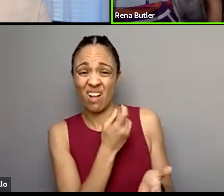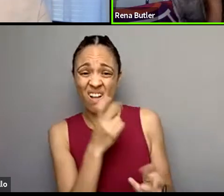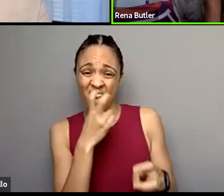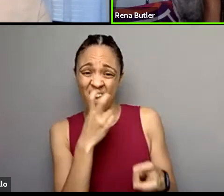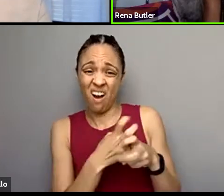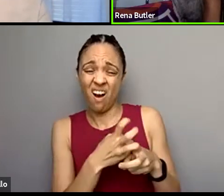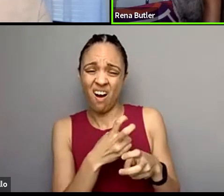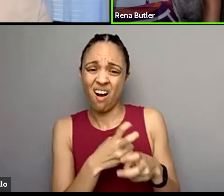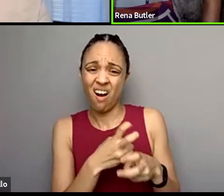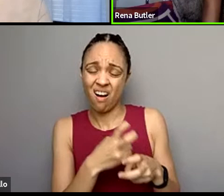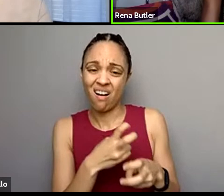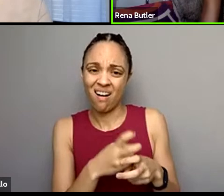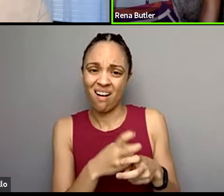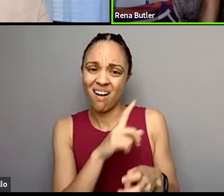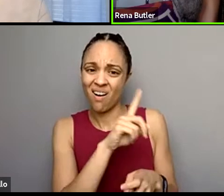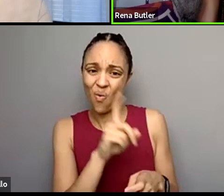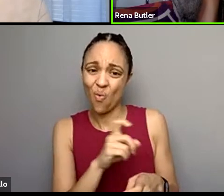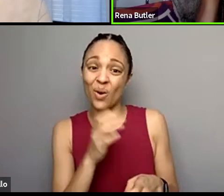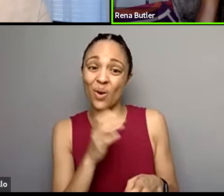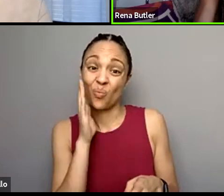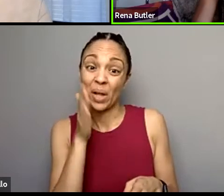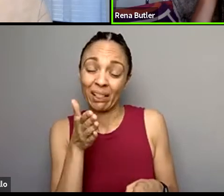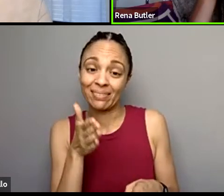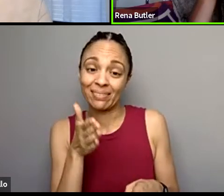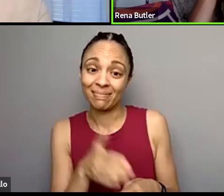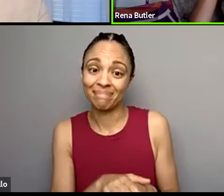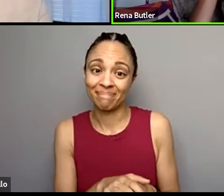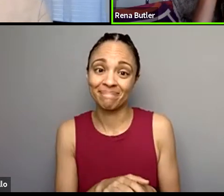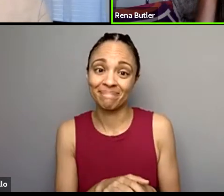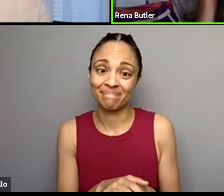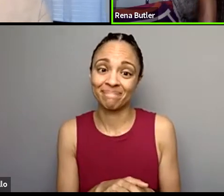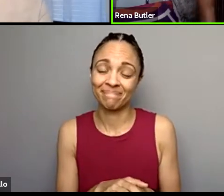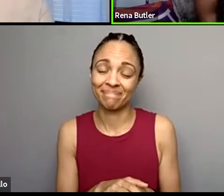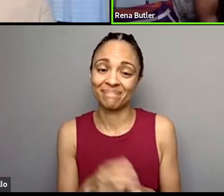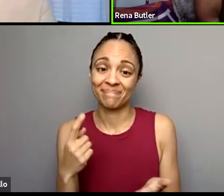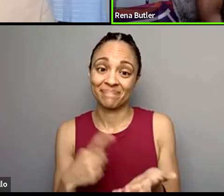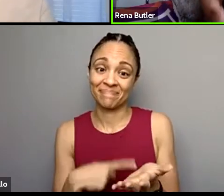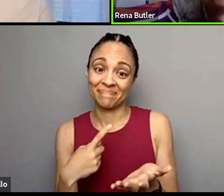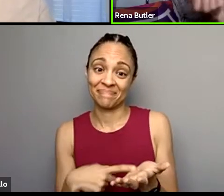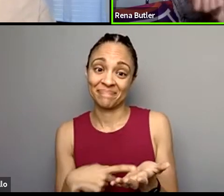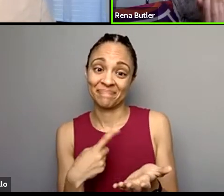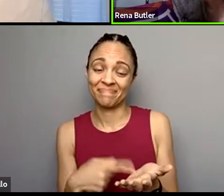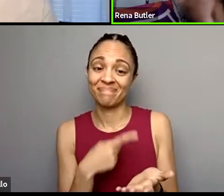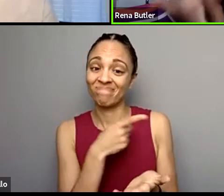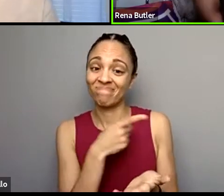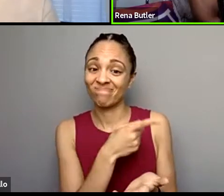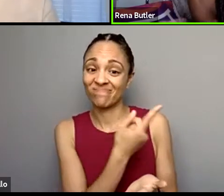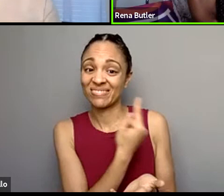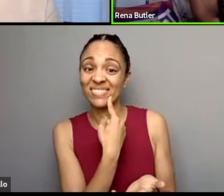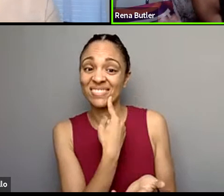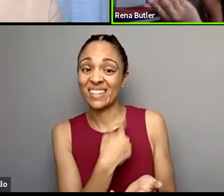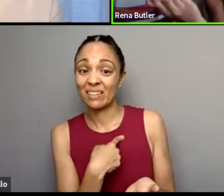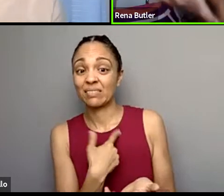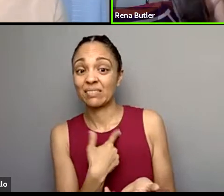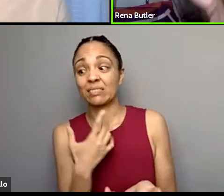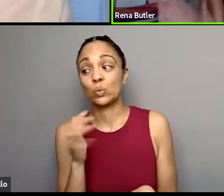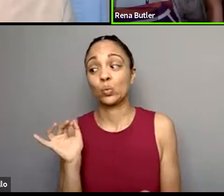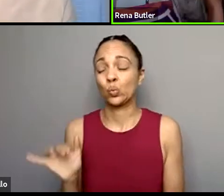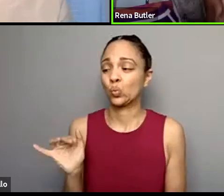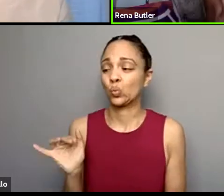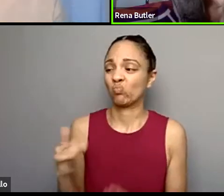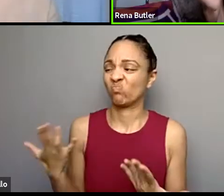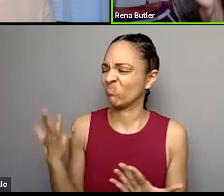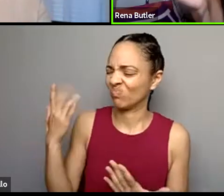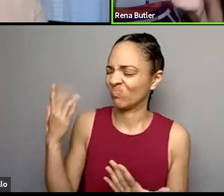would ask. And I know he'll be like, sis, why do we really need that part?